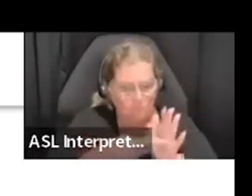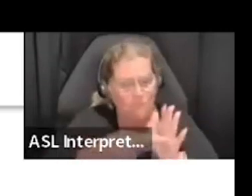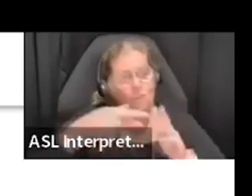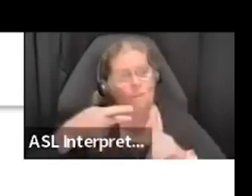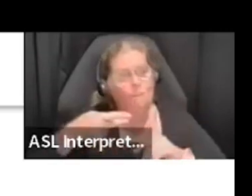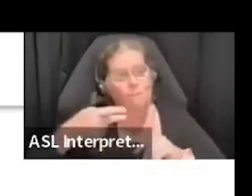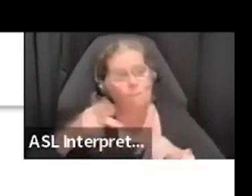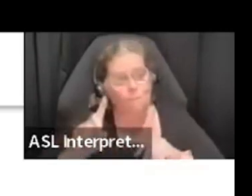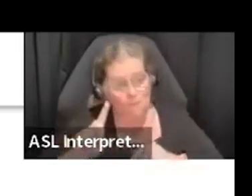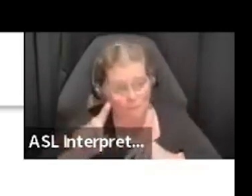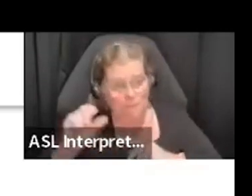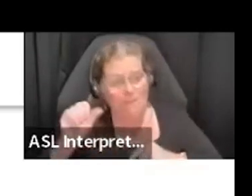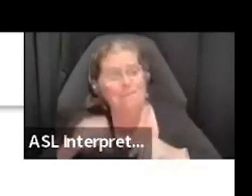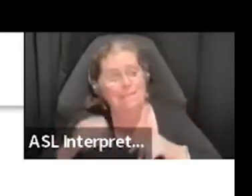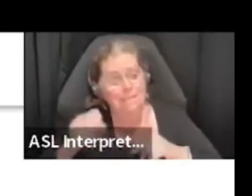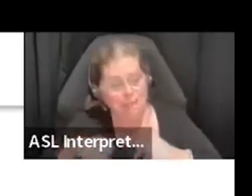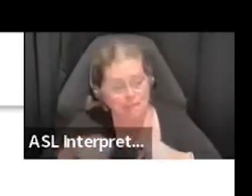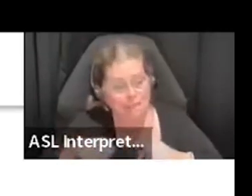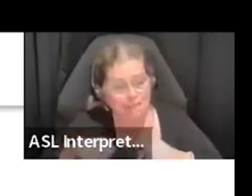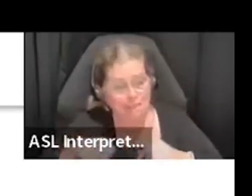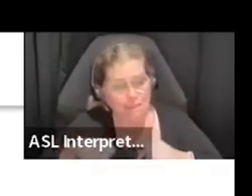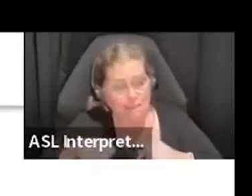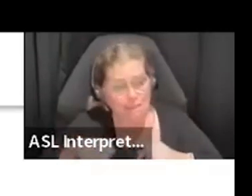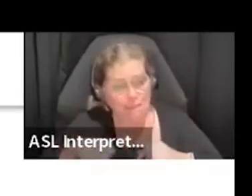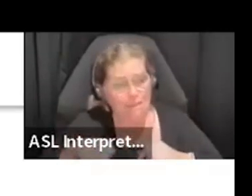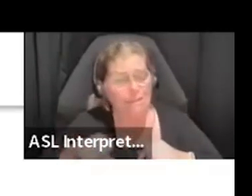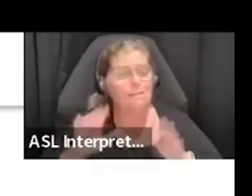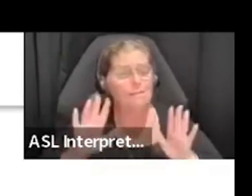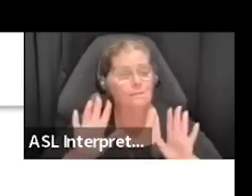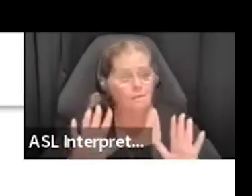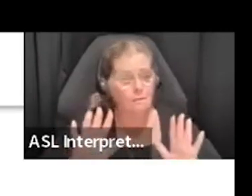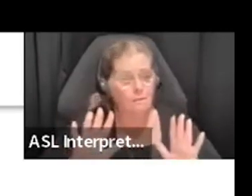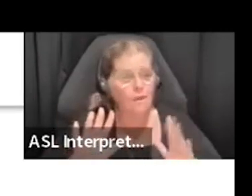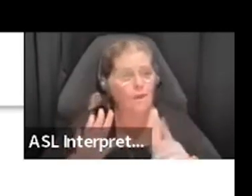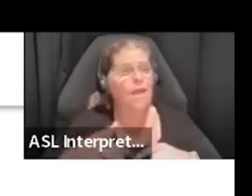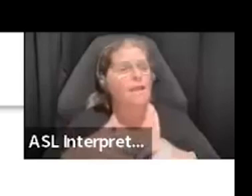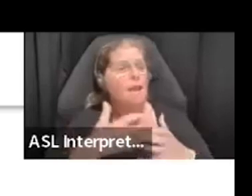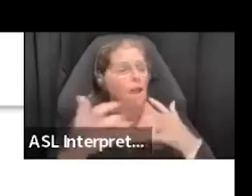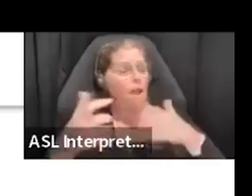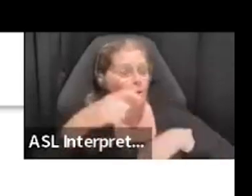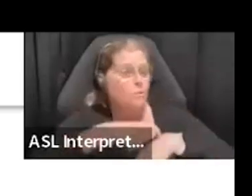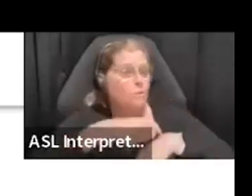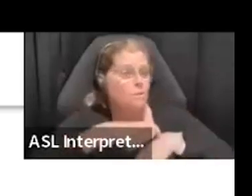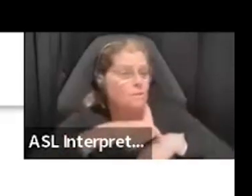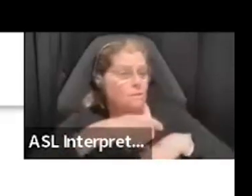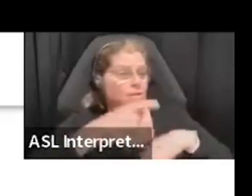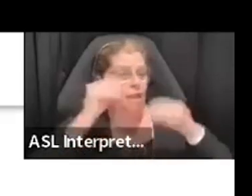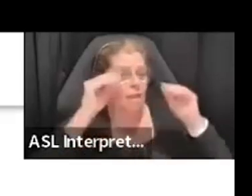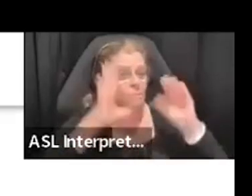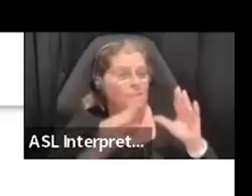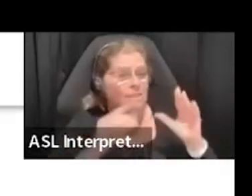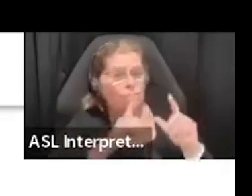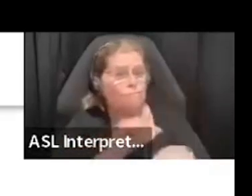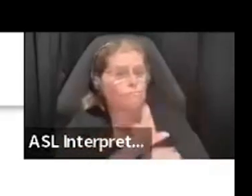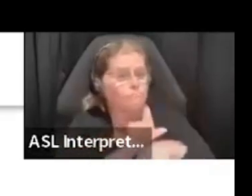development and the time teachers have in front of kids and as they write plans, but the